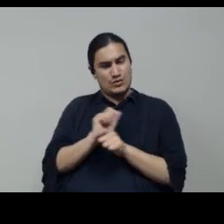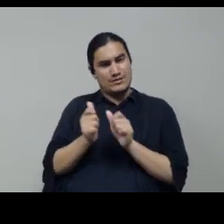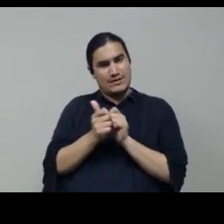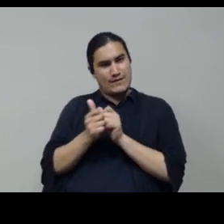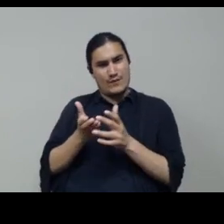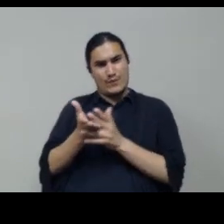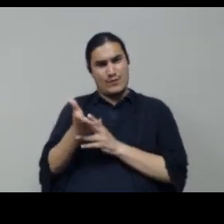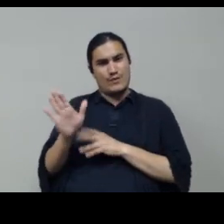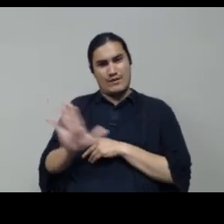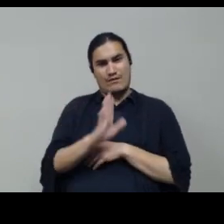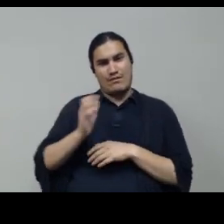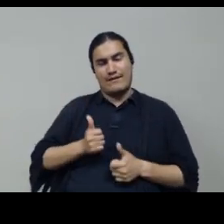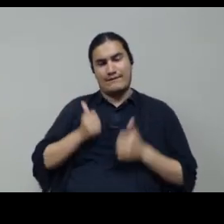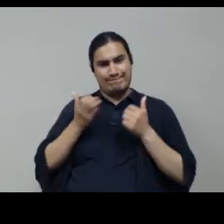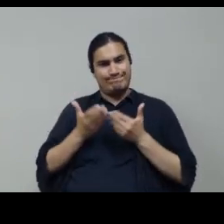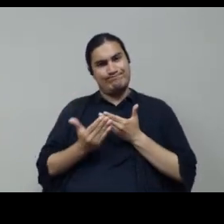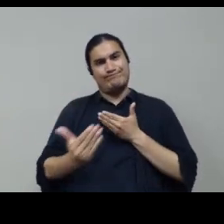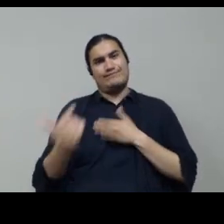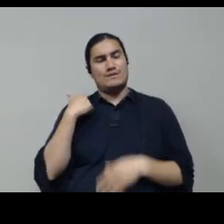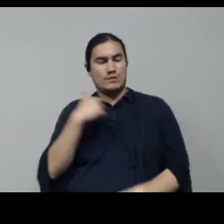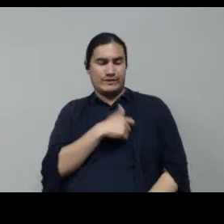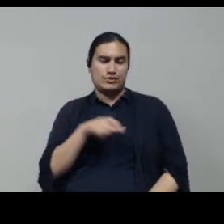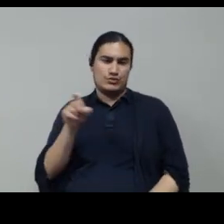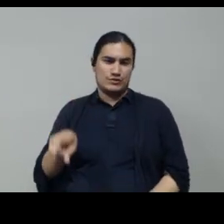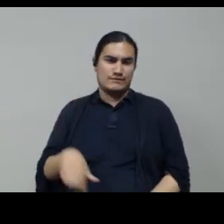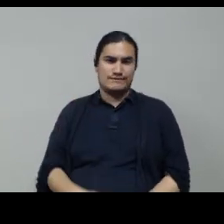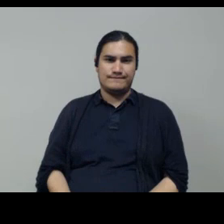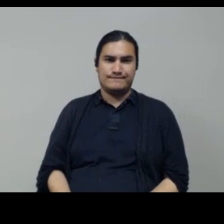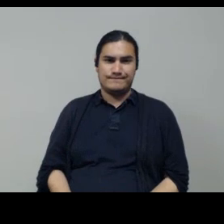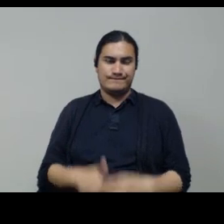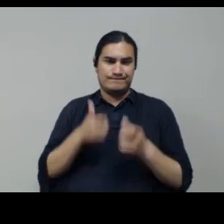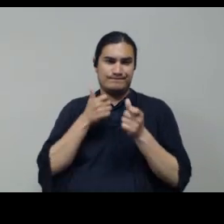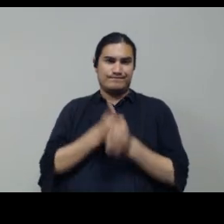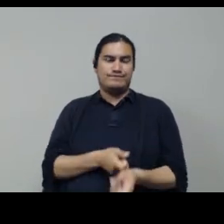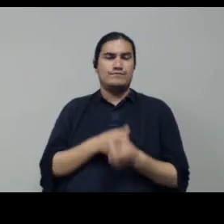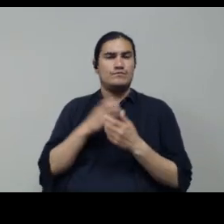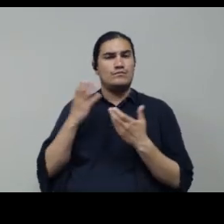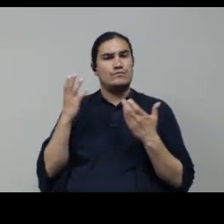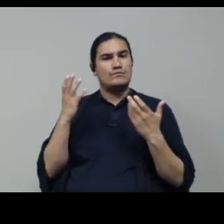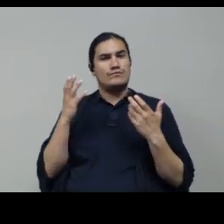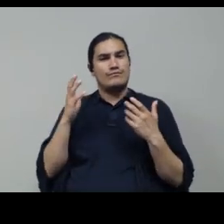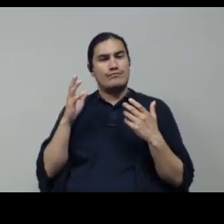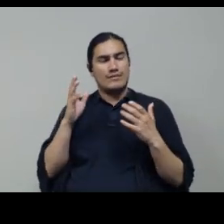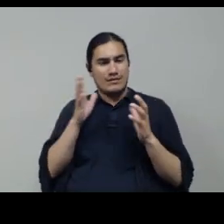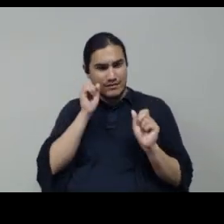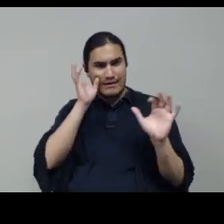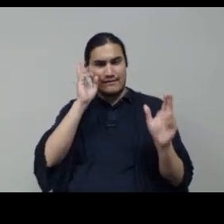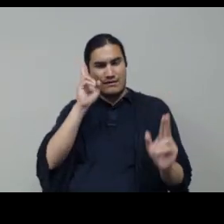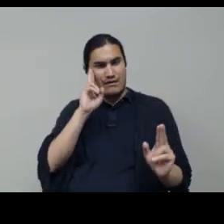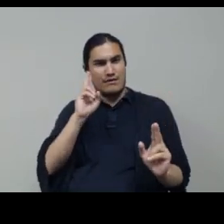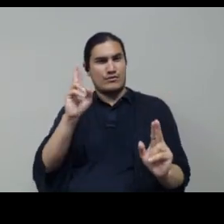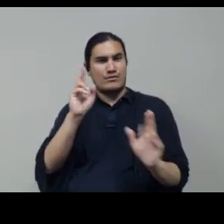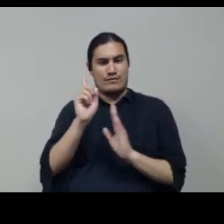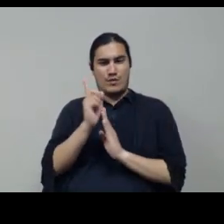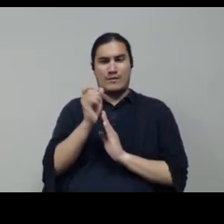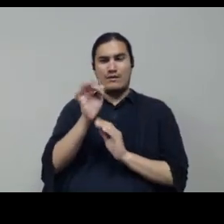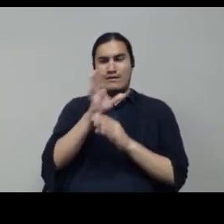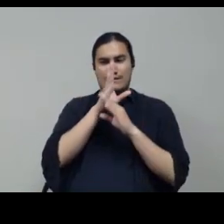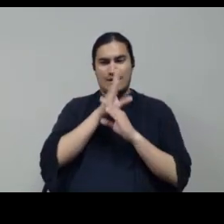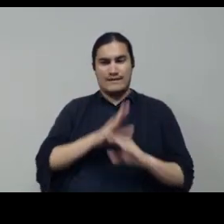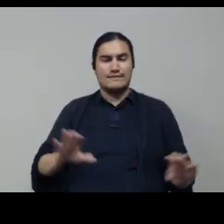their lives, as we should. So it would be a profound honor if you would join me in a moment of